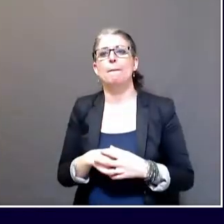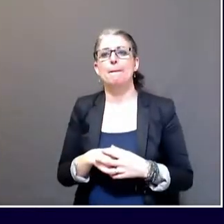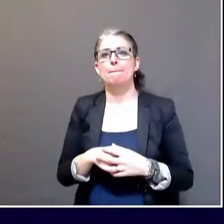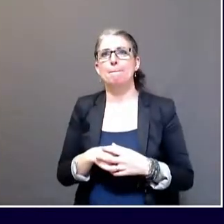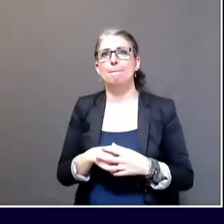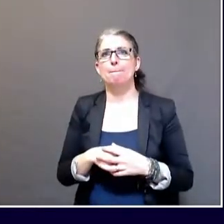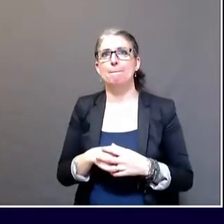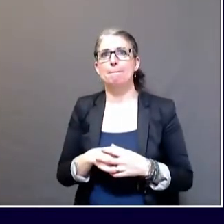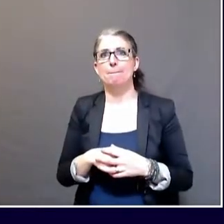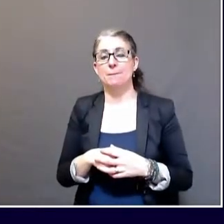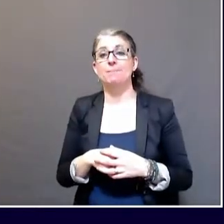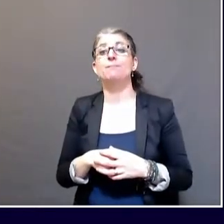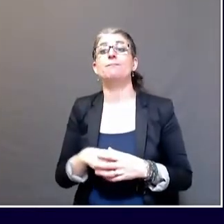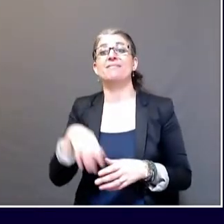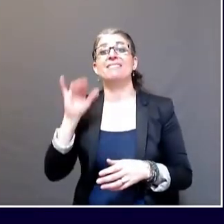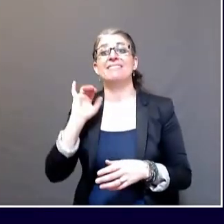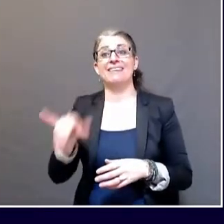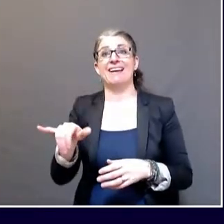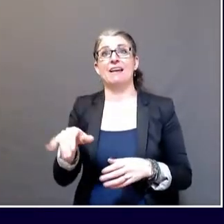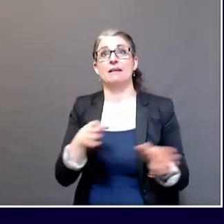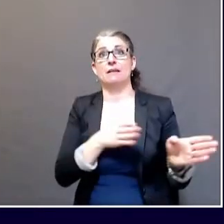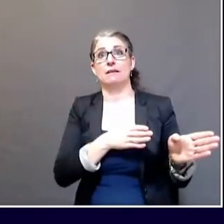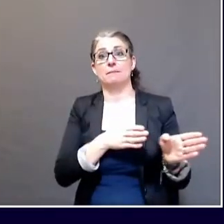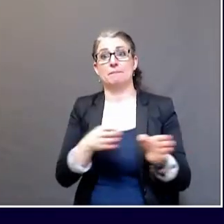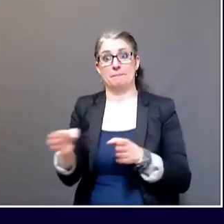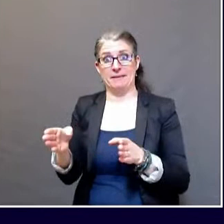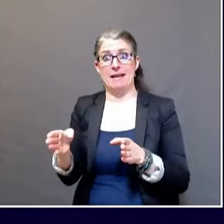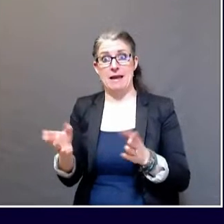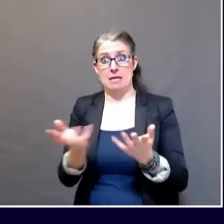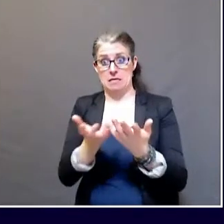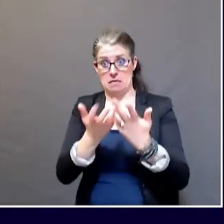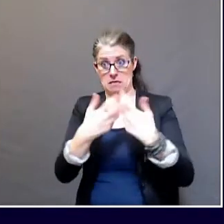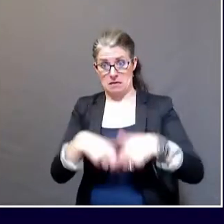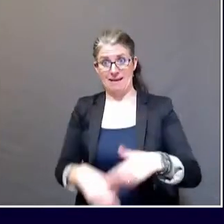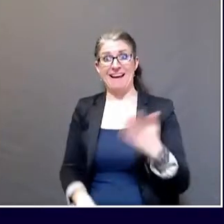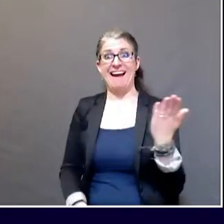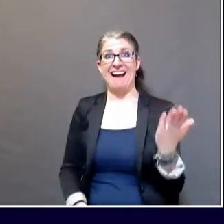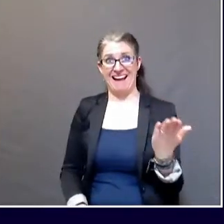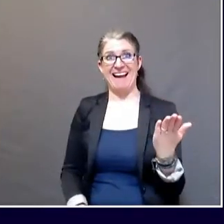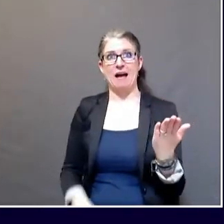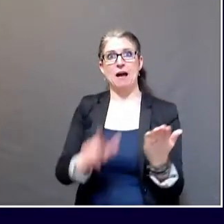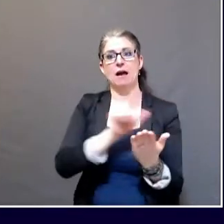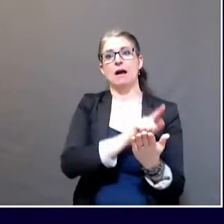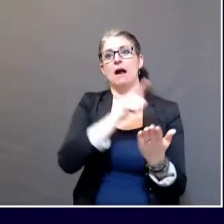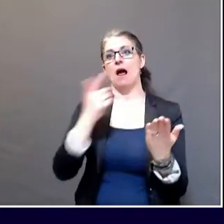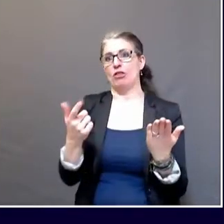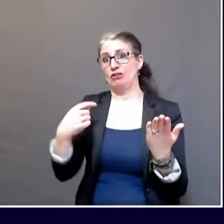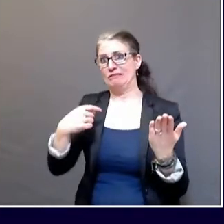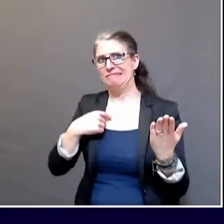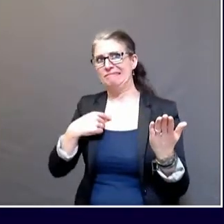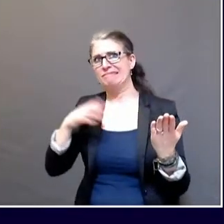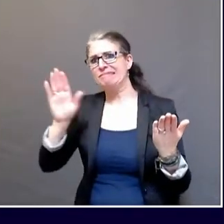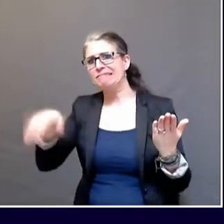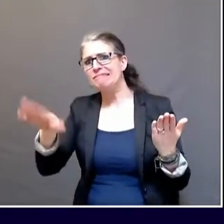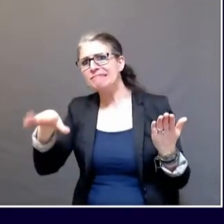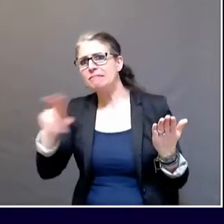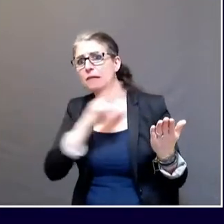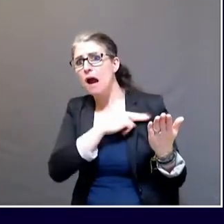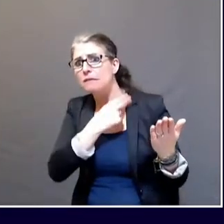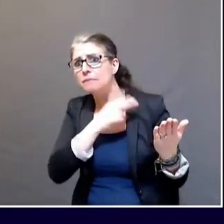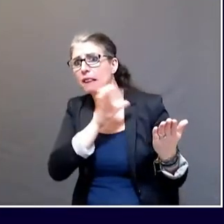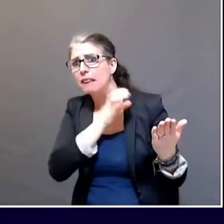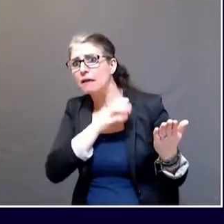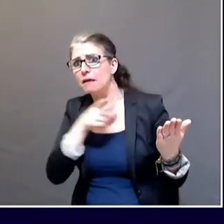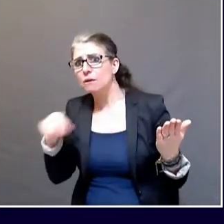and the stress that healthcare systems are already under. It's quite significant. Some of the challenges among many have been